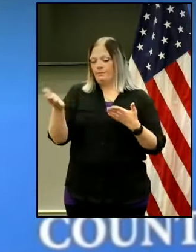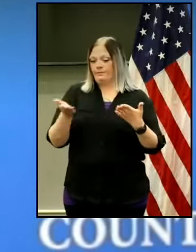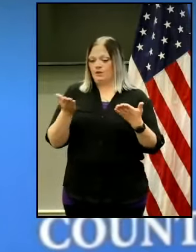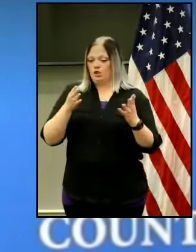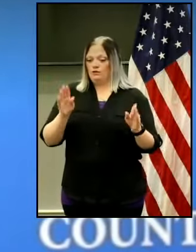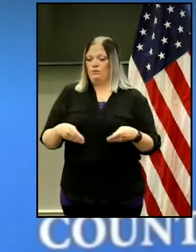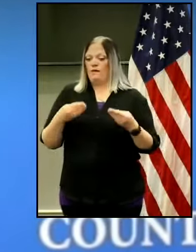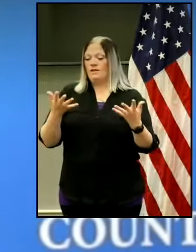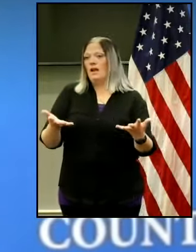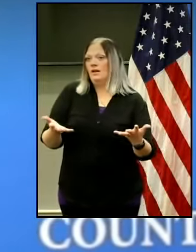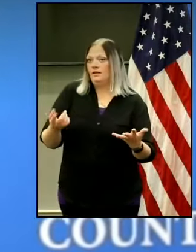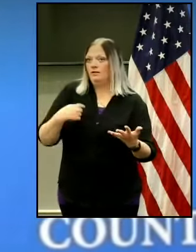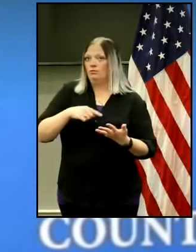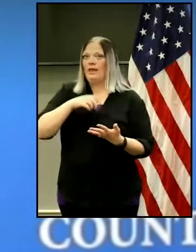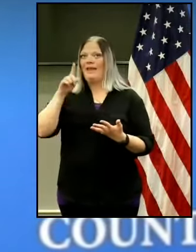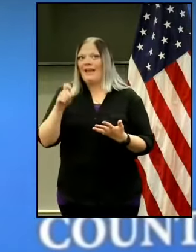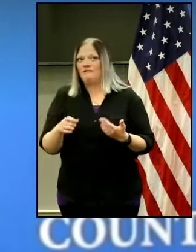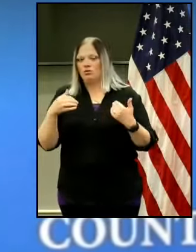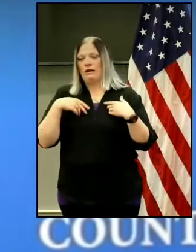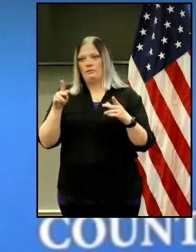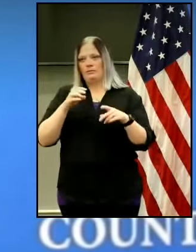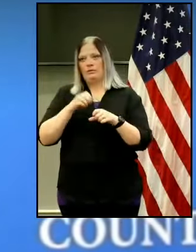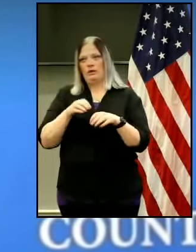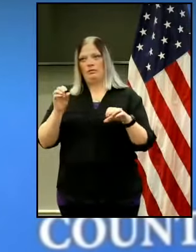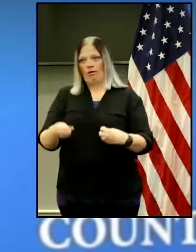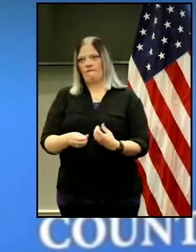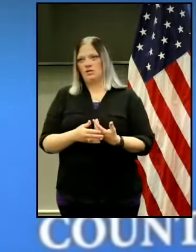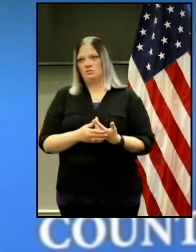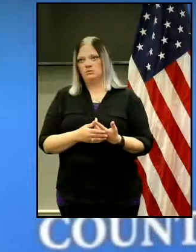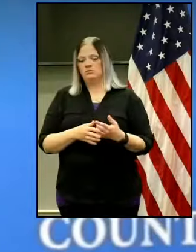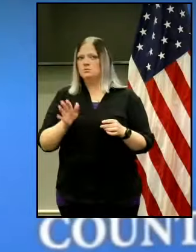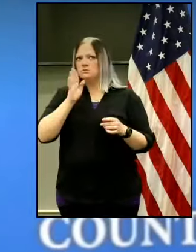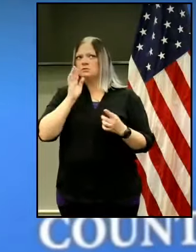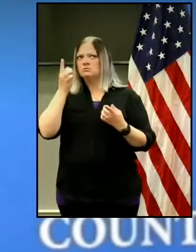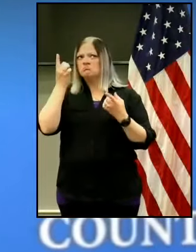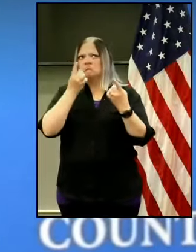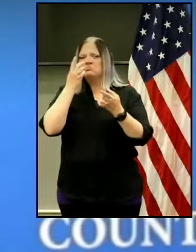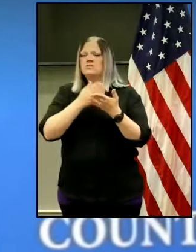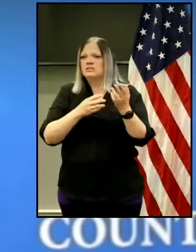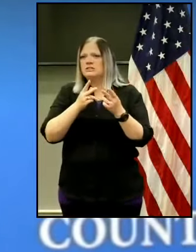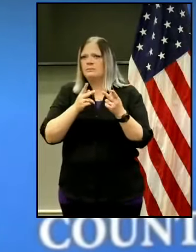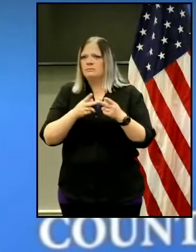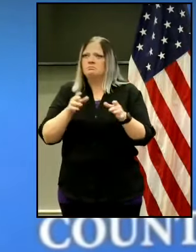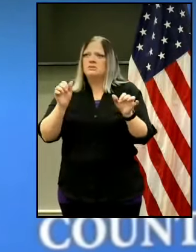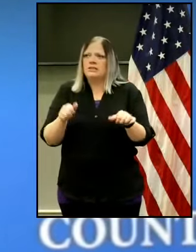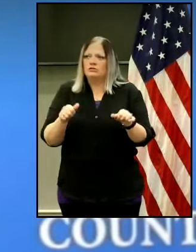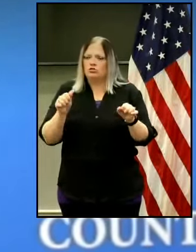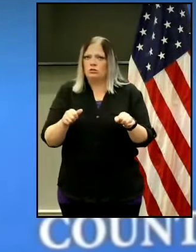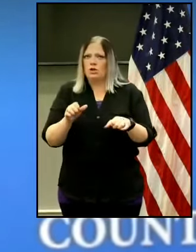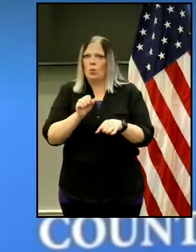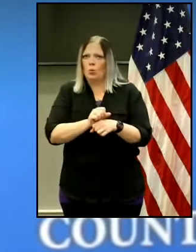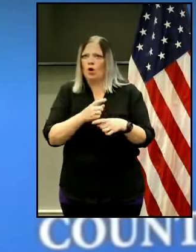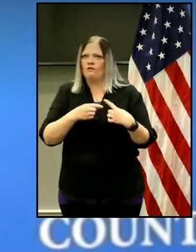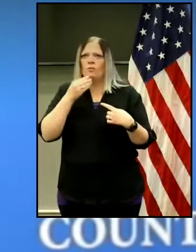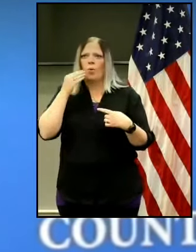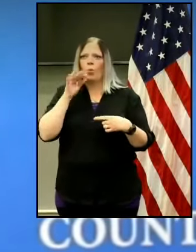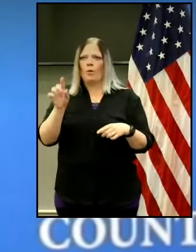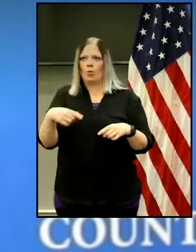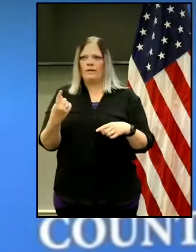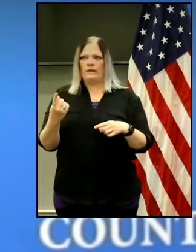that are provided, we're just going to have people in the office. But we will consider some positions potentially being working at home